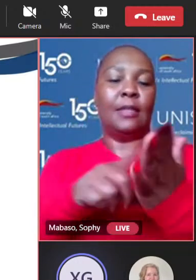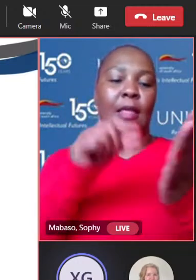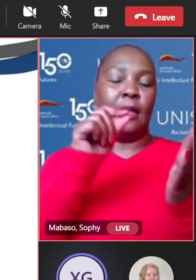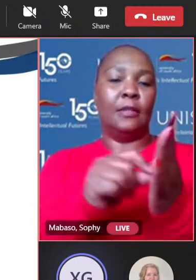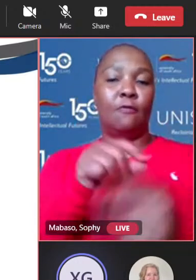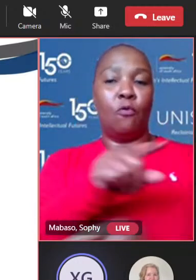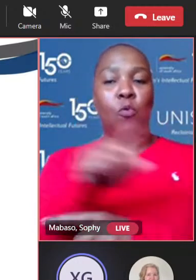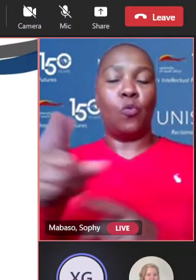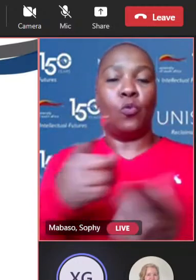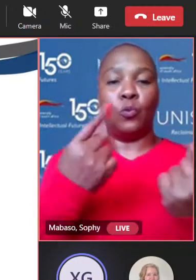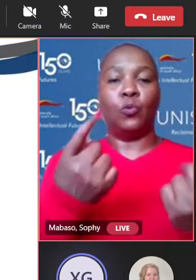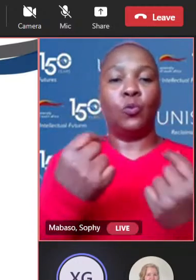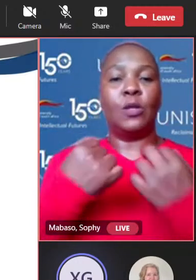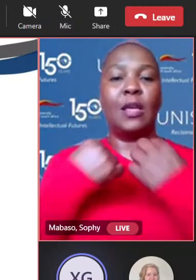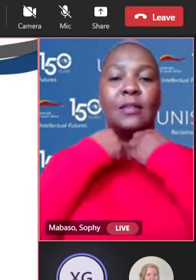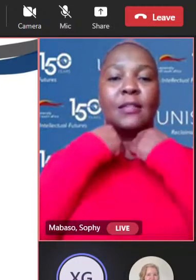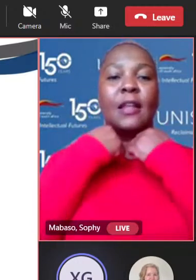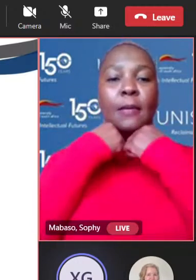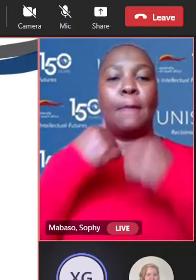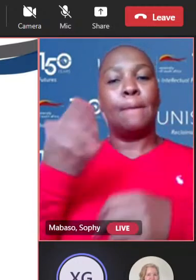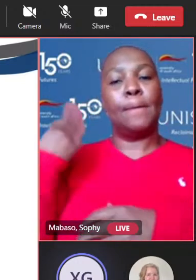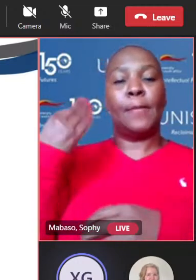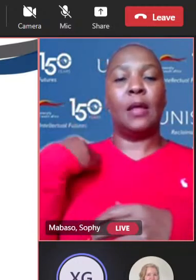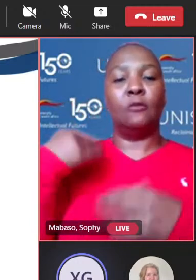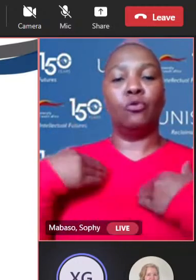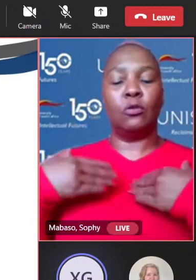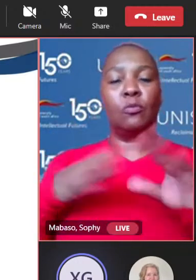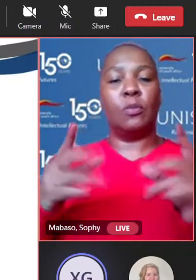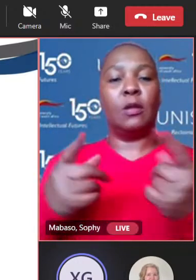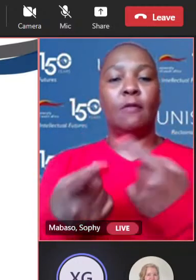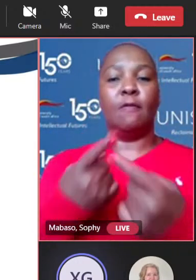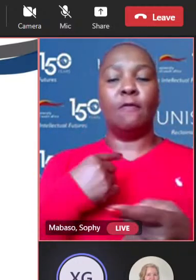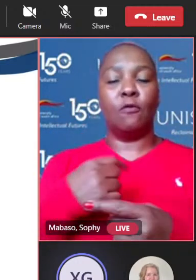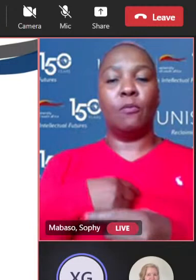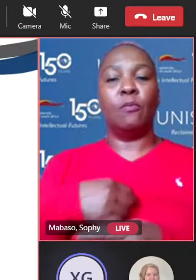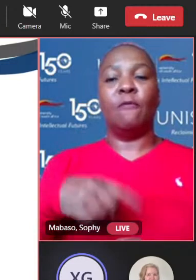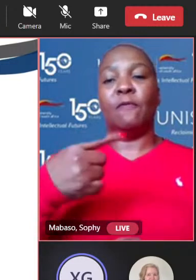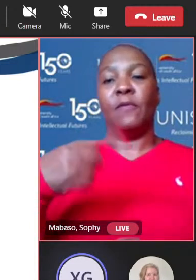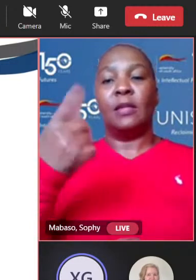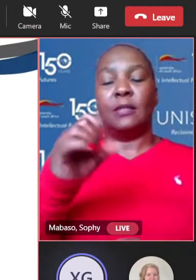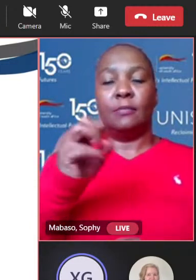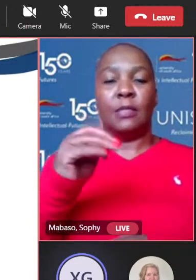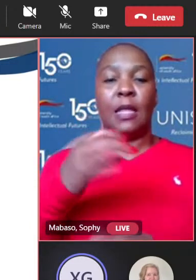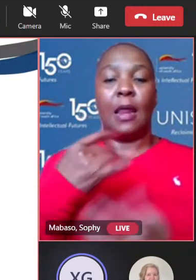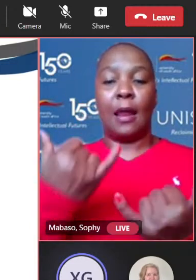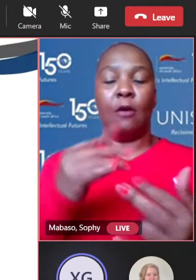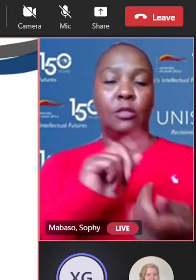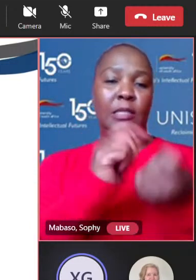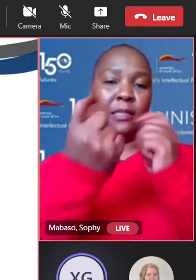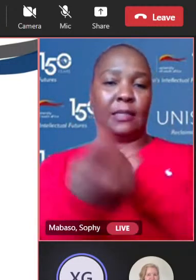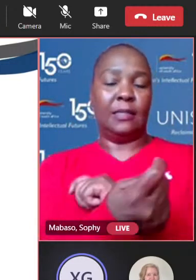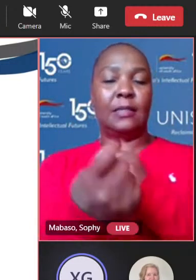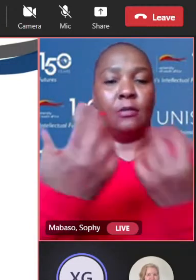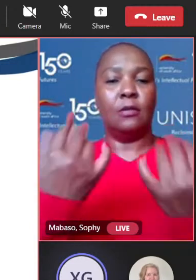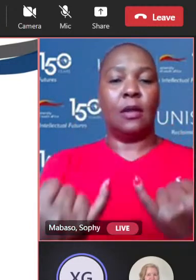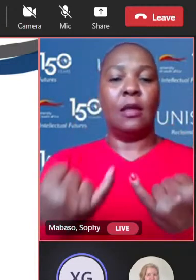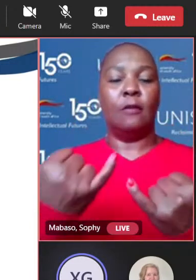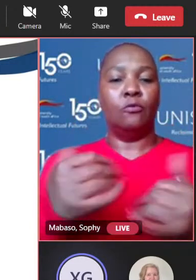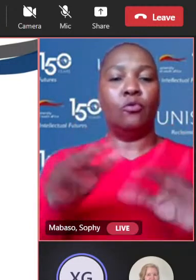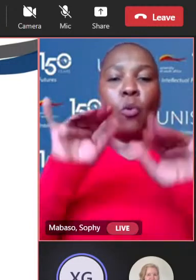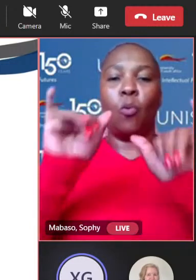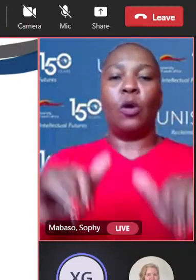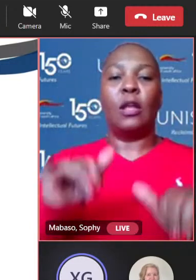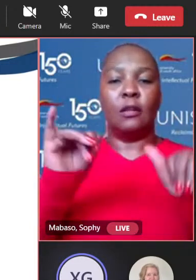the assignment. In the past, it was open from the beginning of the semester. Things have changed now. You need to wait for a certain